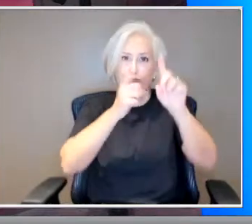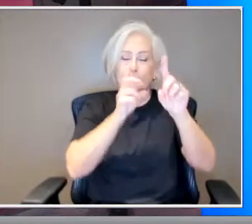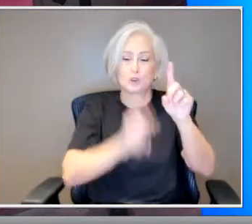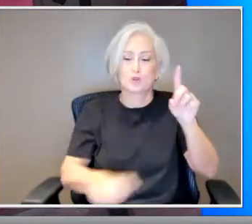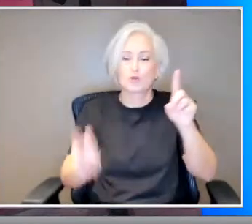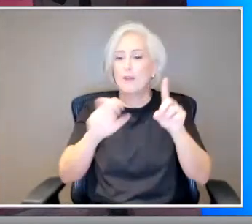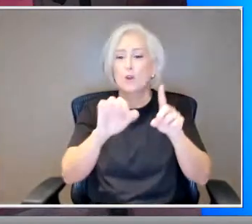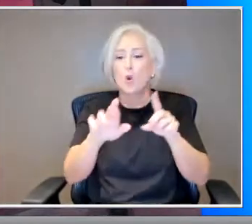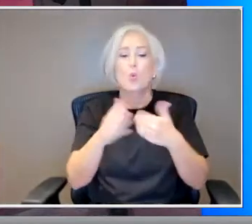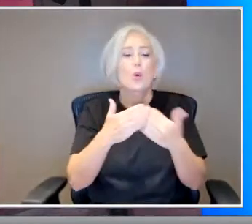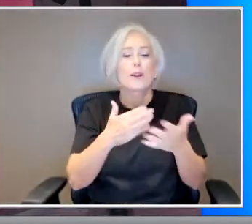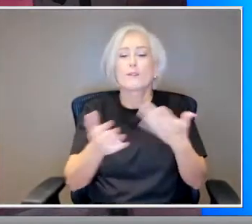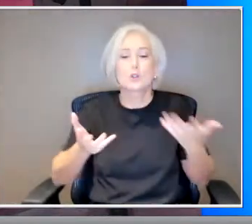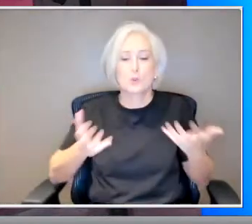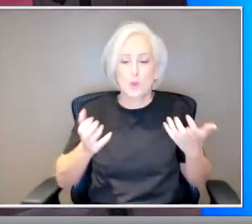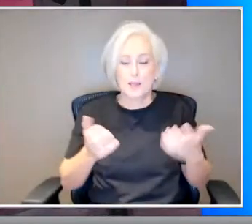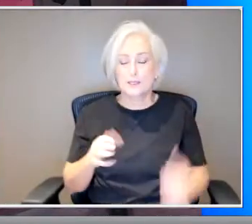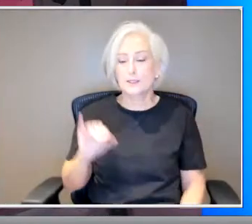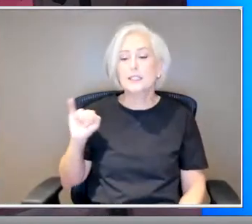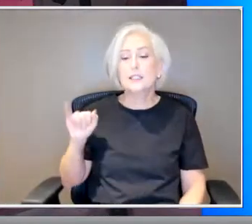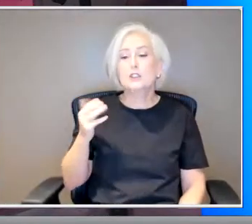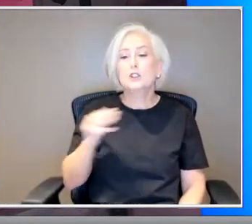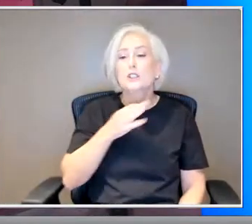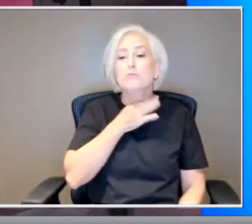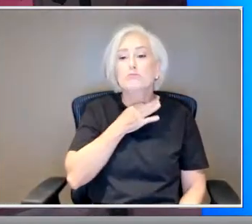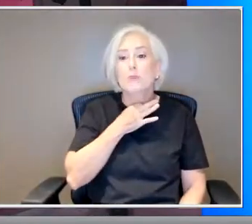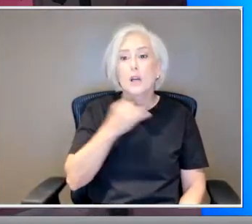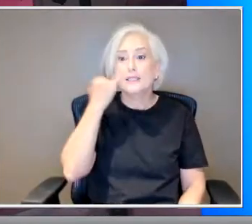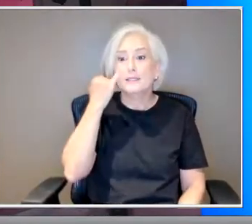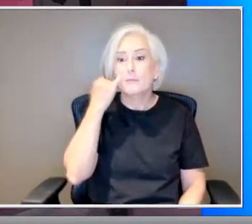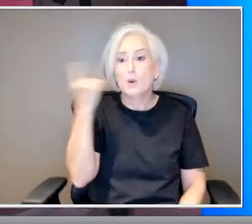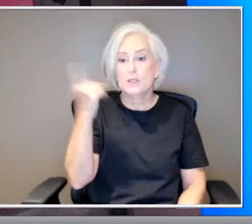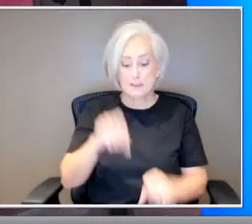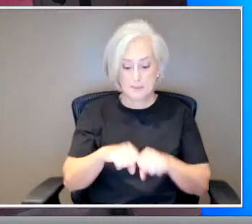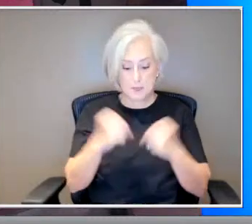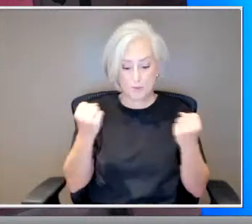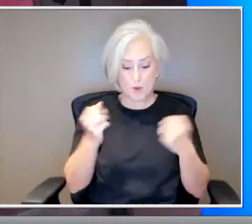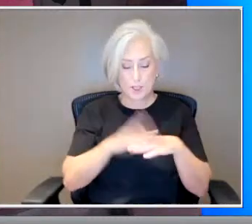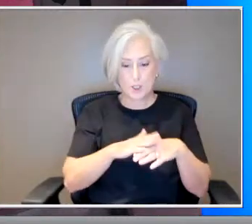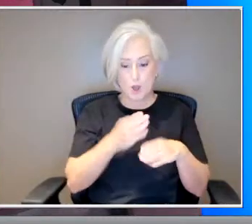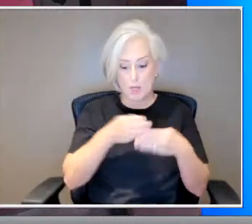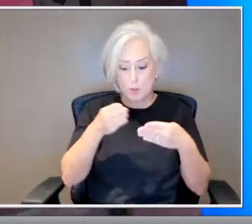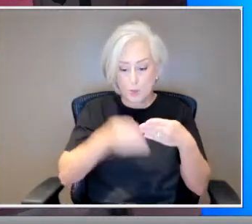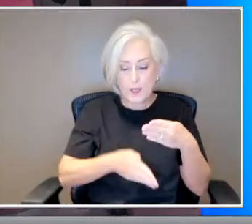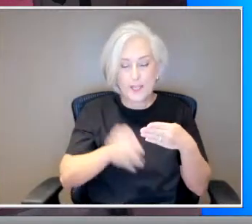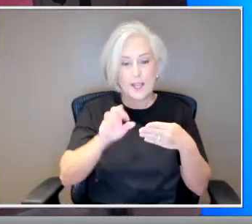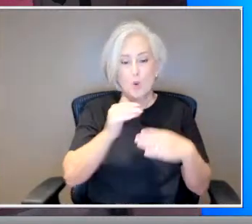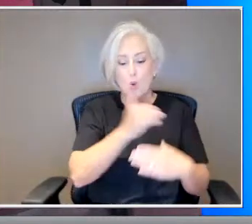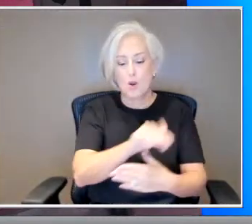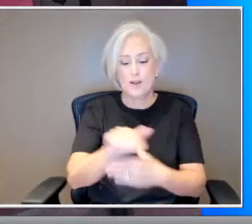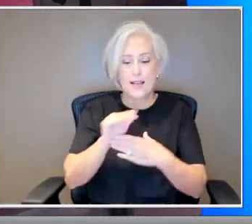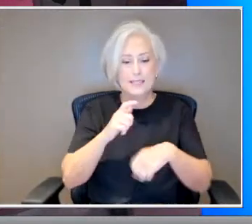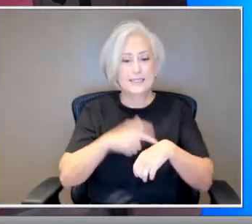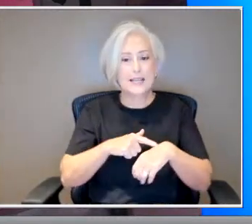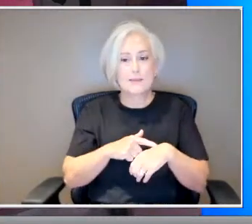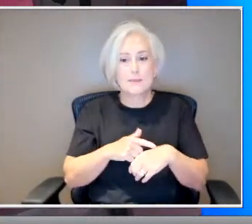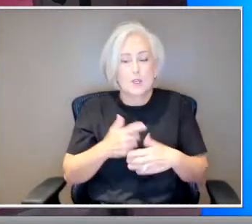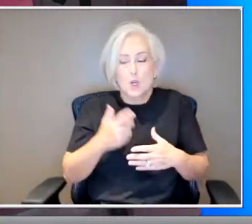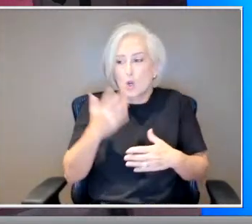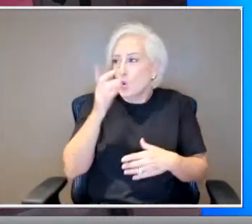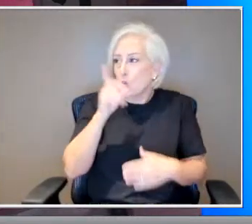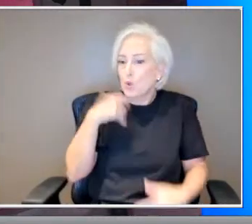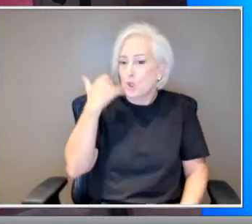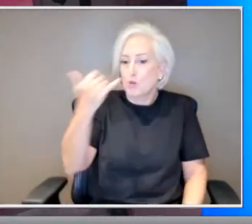has a question. Jim wants to know, what happens if something breaks on the weekend with it, or at night if there's a problem? Who do you call, Erica? I have